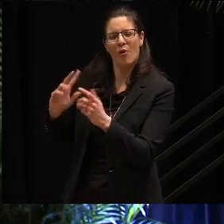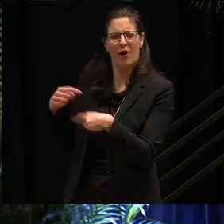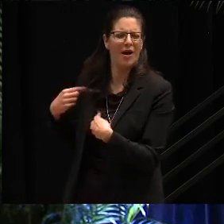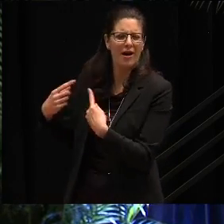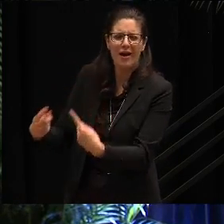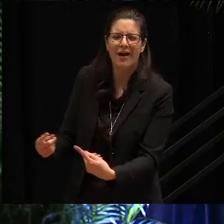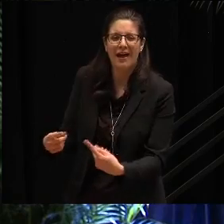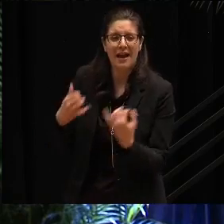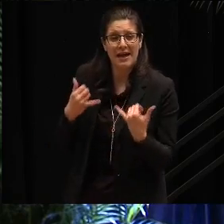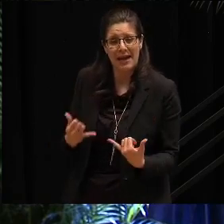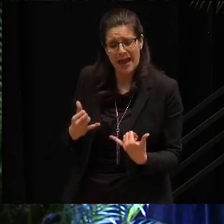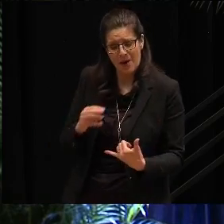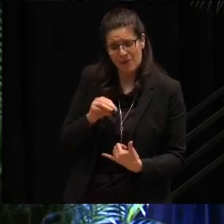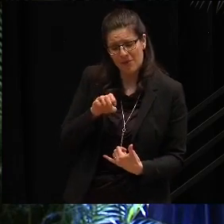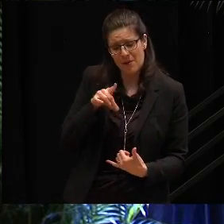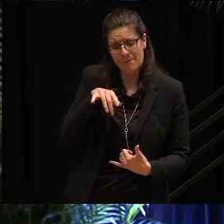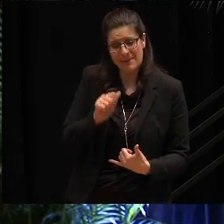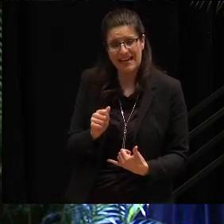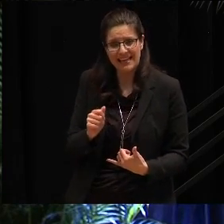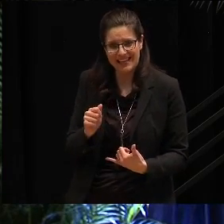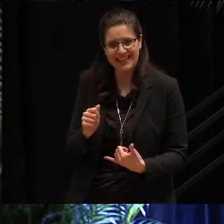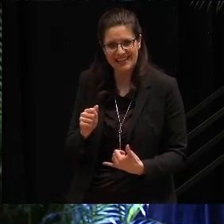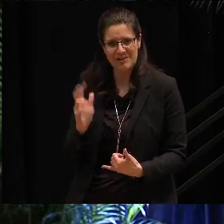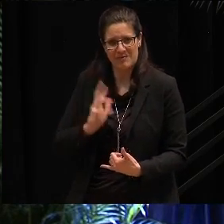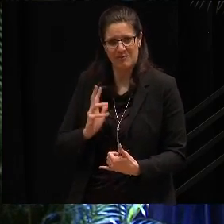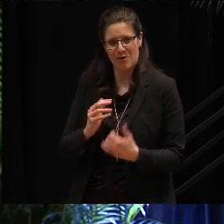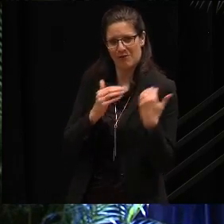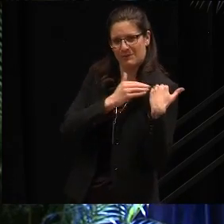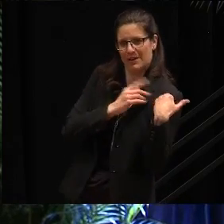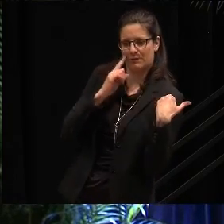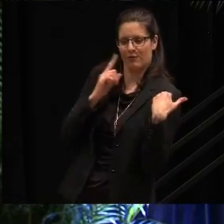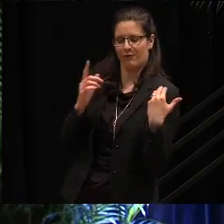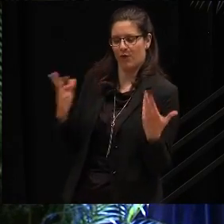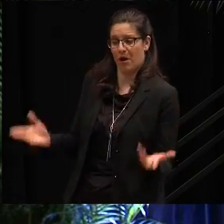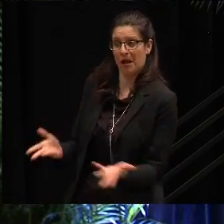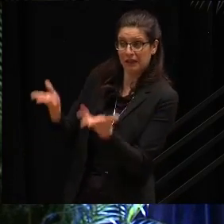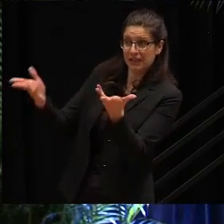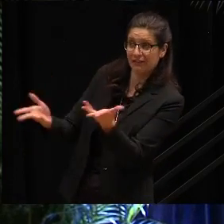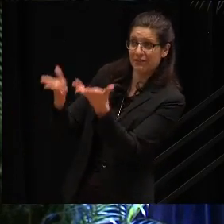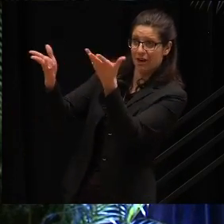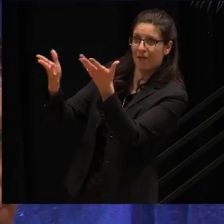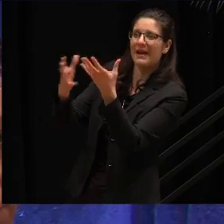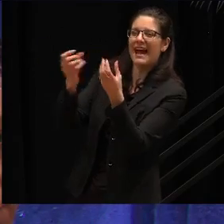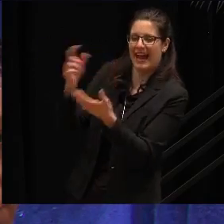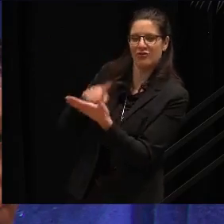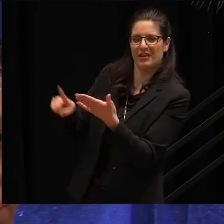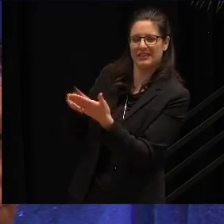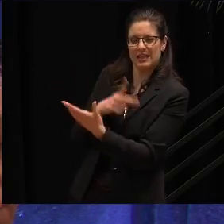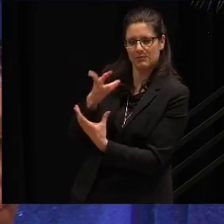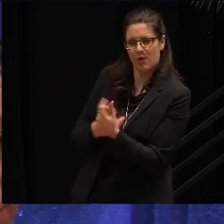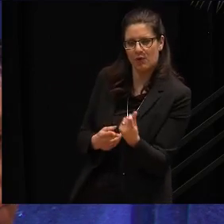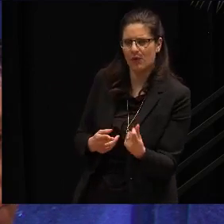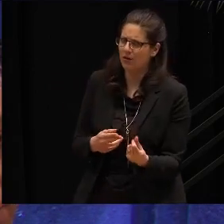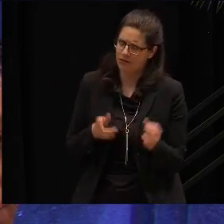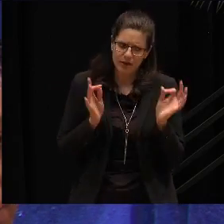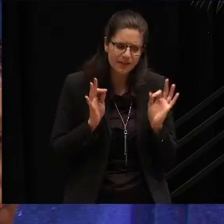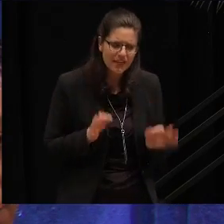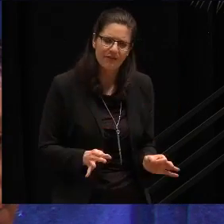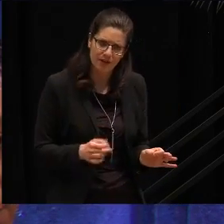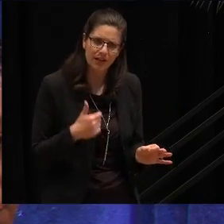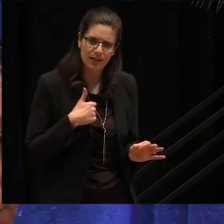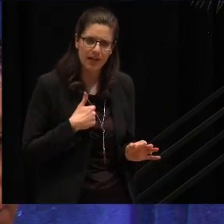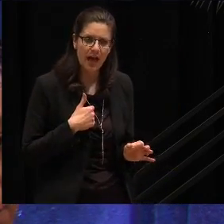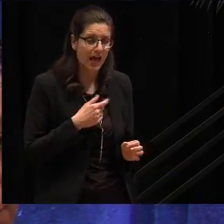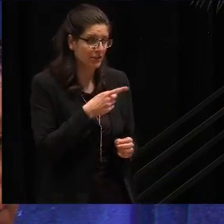has the media done as much to build President Trump up as to criticize him? Absolutely. I mean, as I worked for,